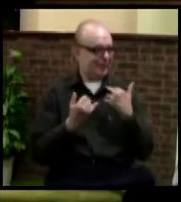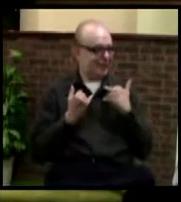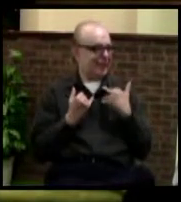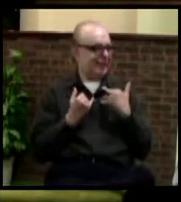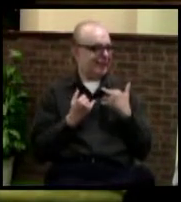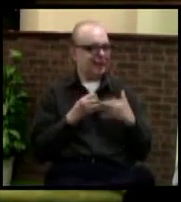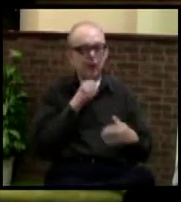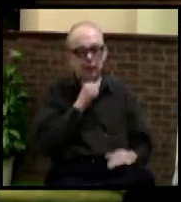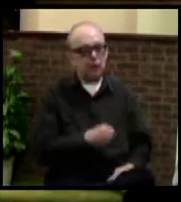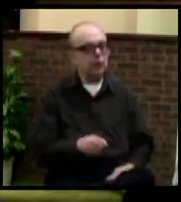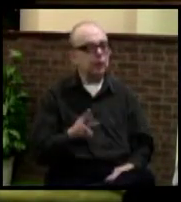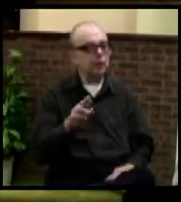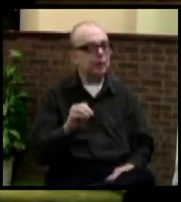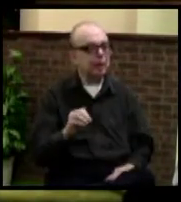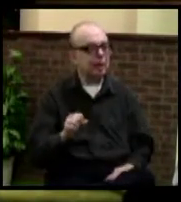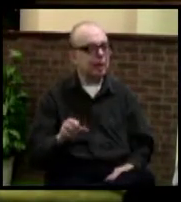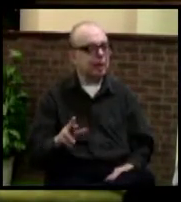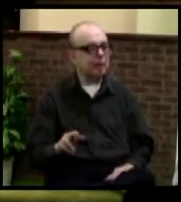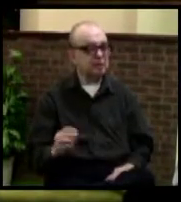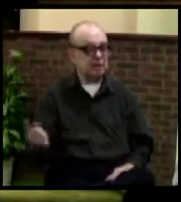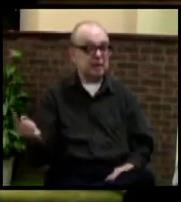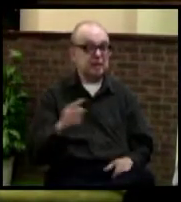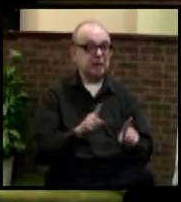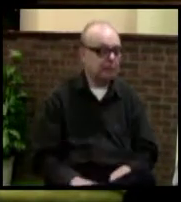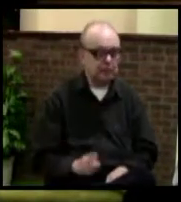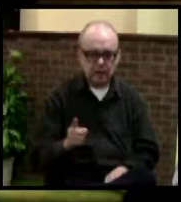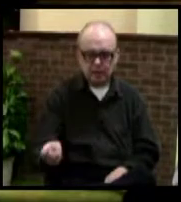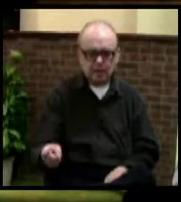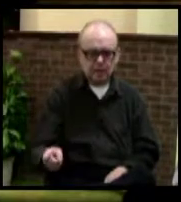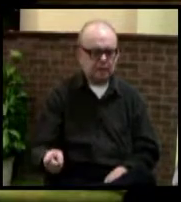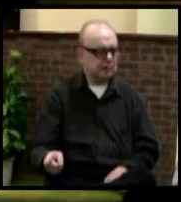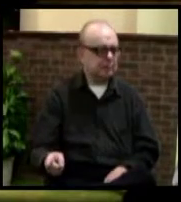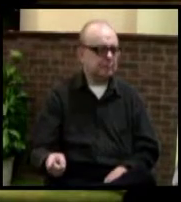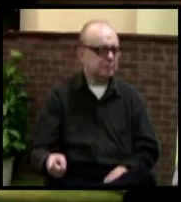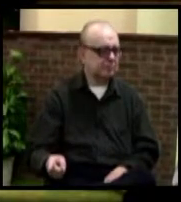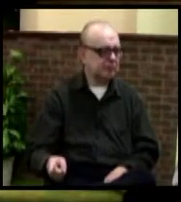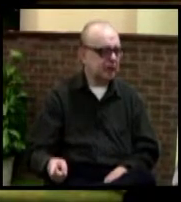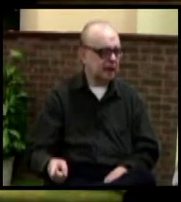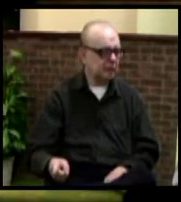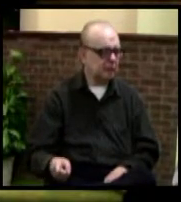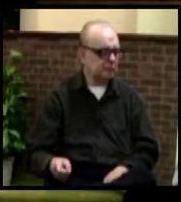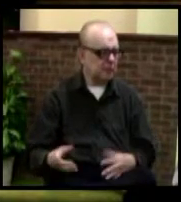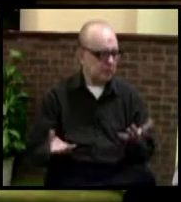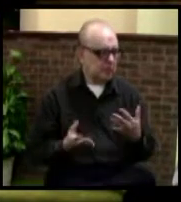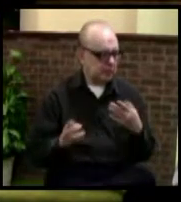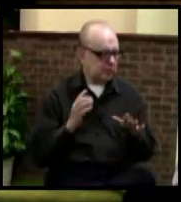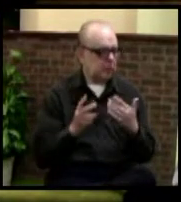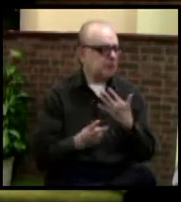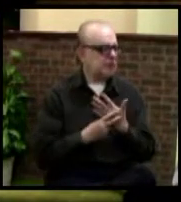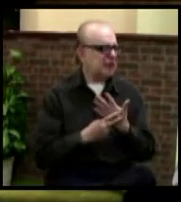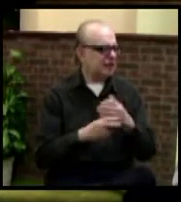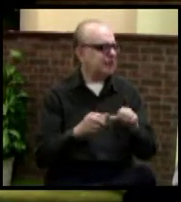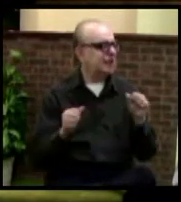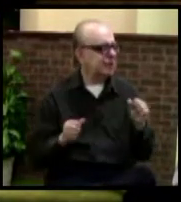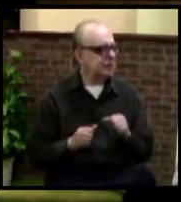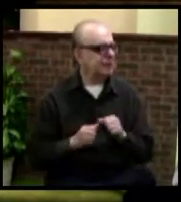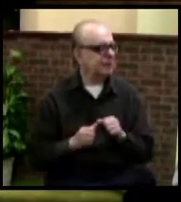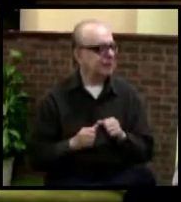But the old rooster came too. He was so bent on his territory and protecting